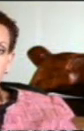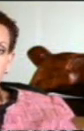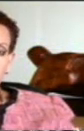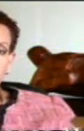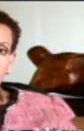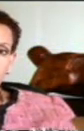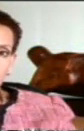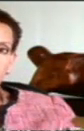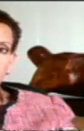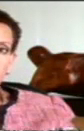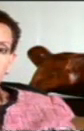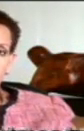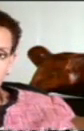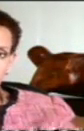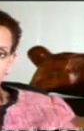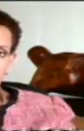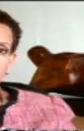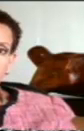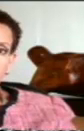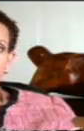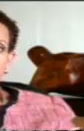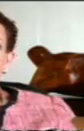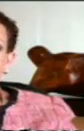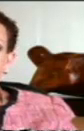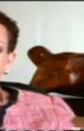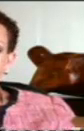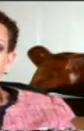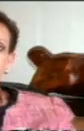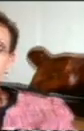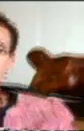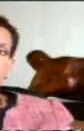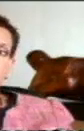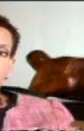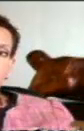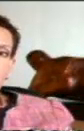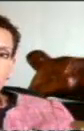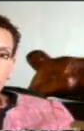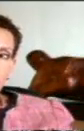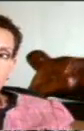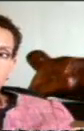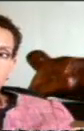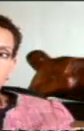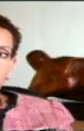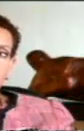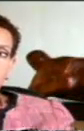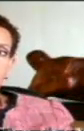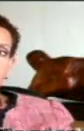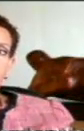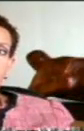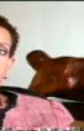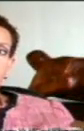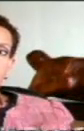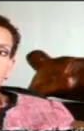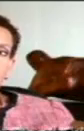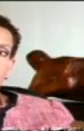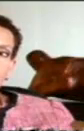word. He could not say it. He could not say that he had cancer. But for me, the most significant thing about him was